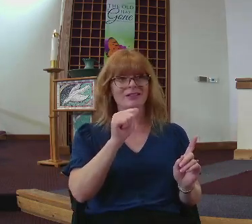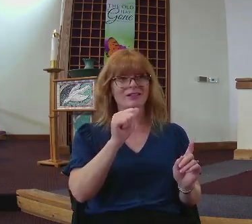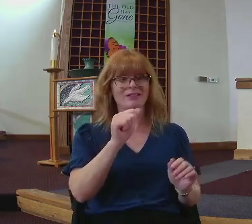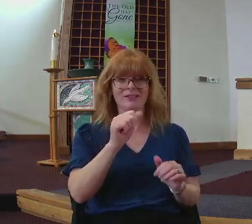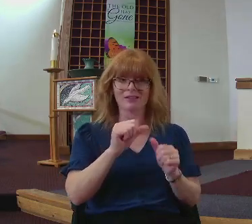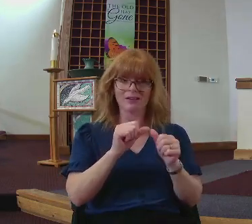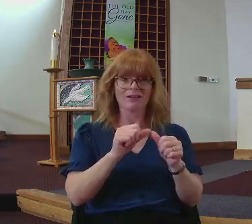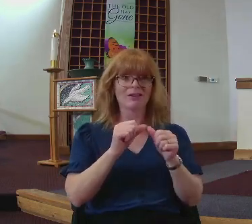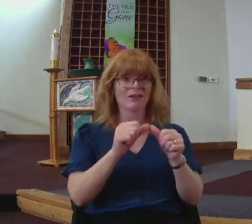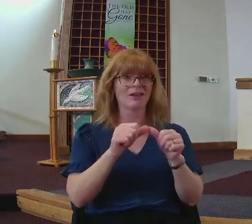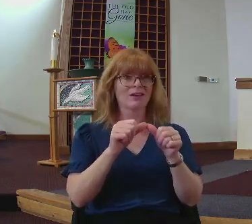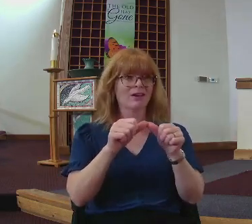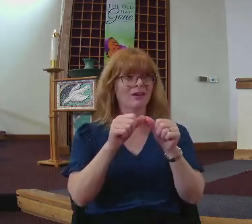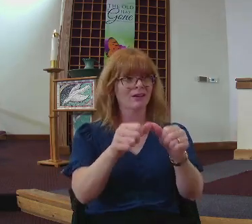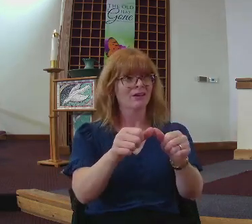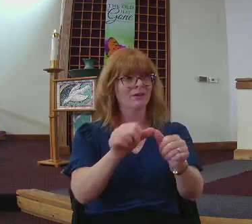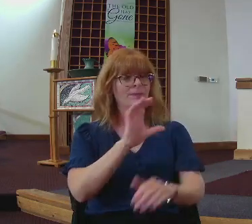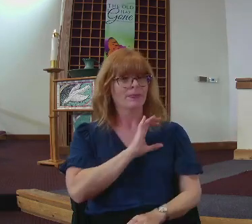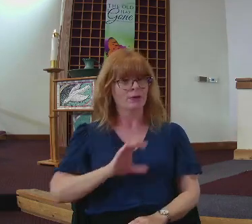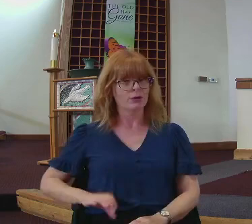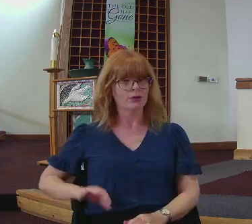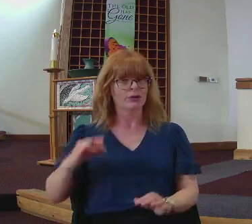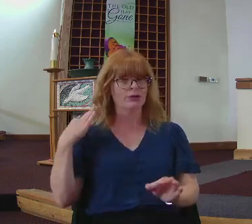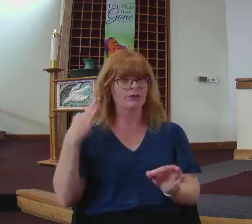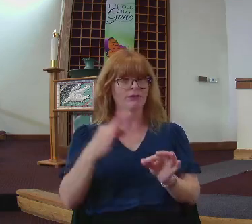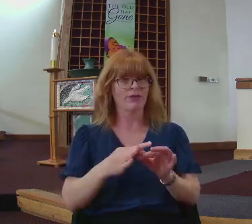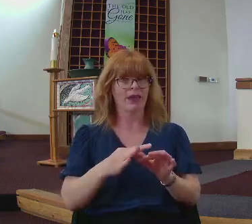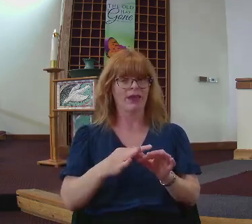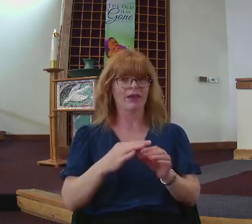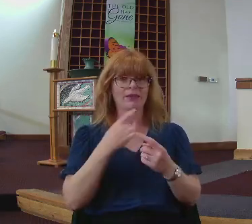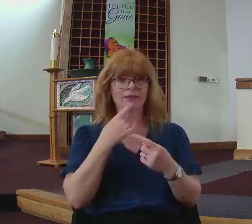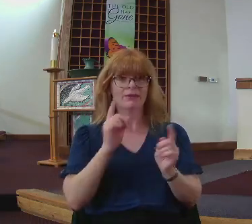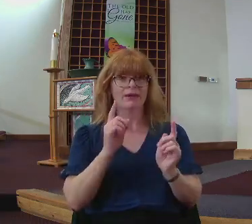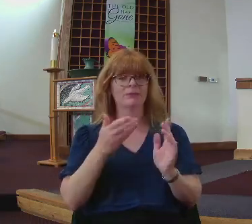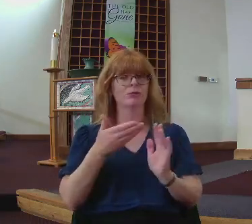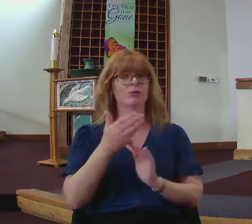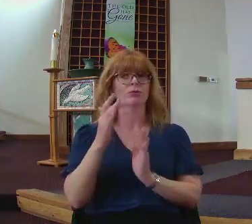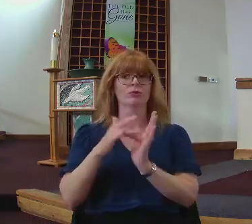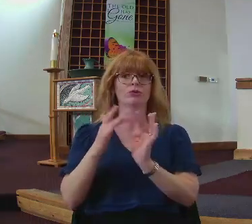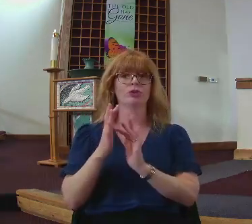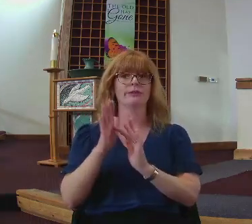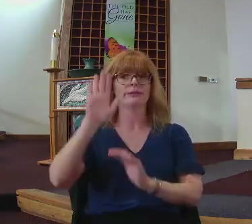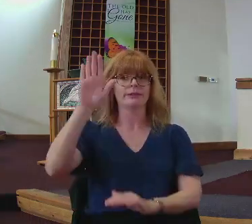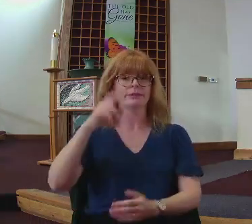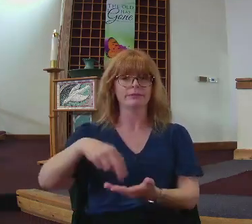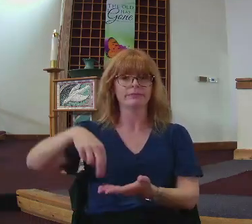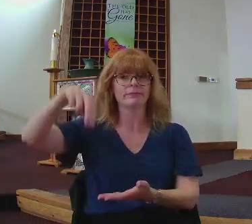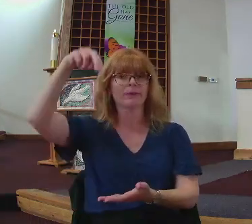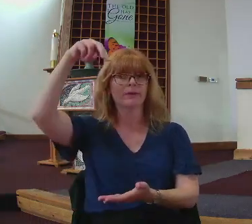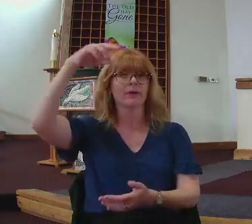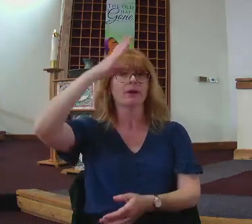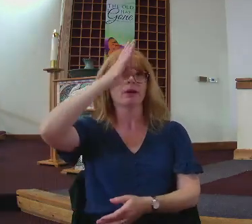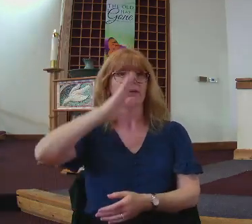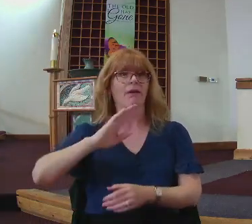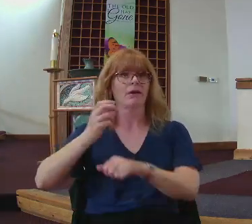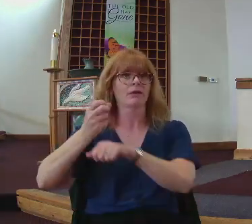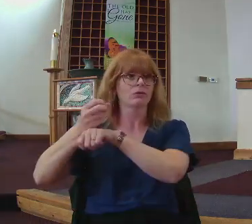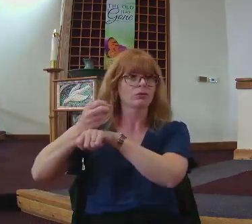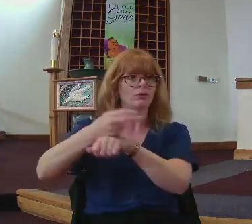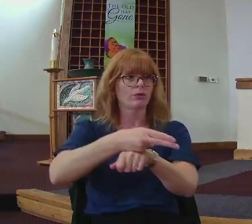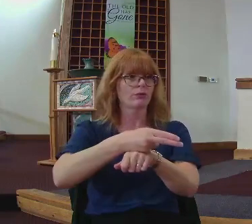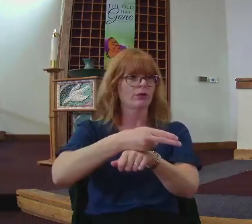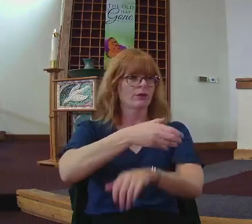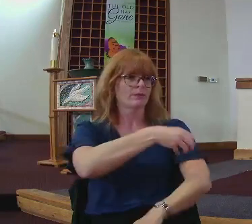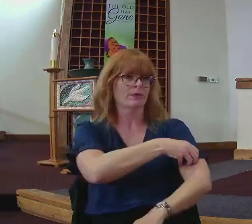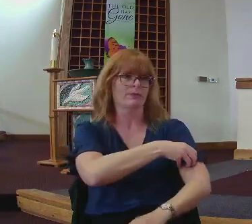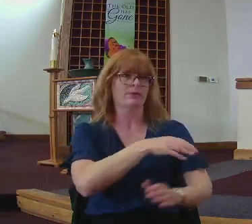prevail. The Christian faith claims that through the resurrection of Jesus, God has overcome the powers of